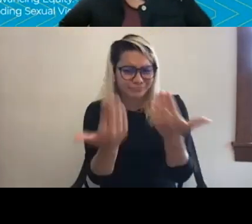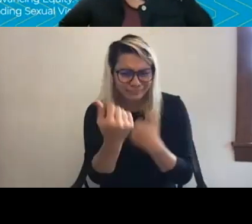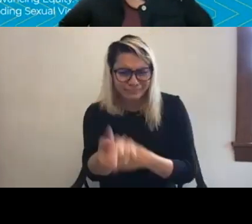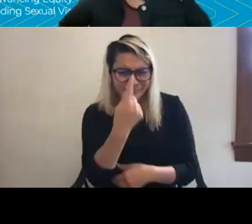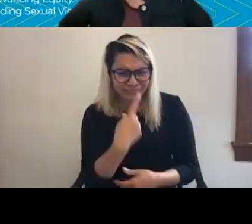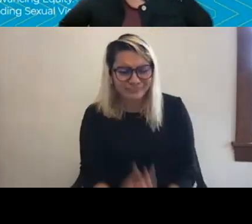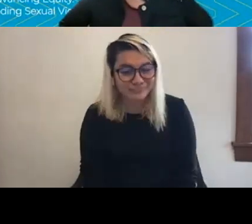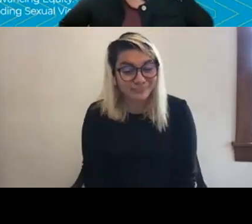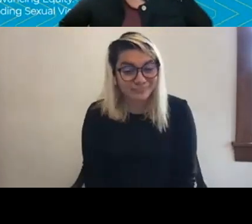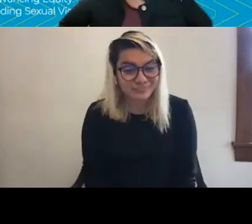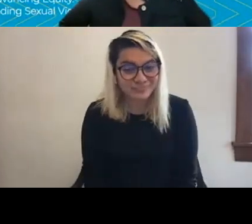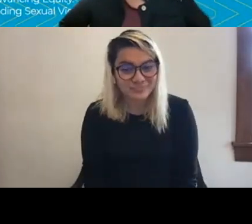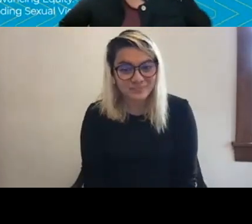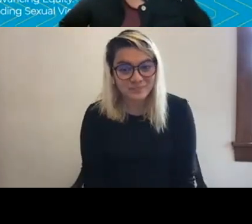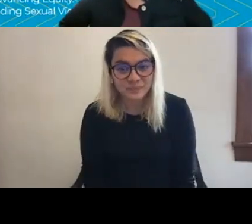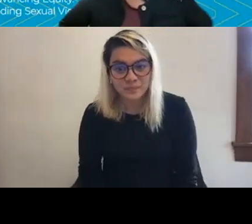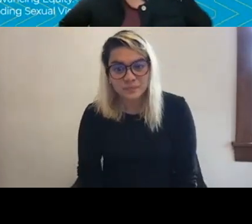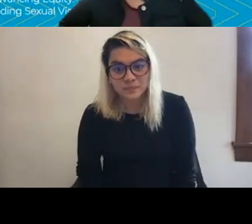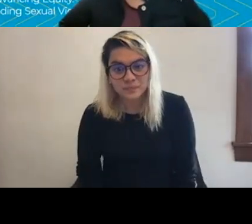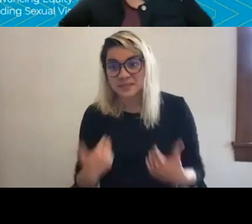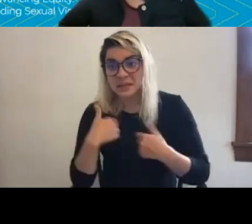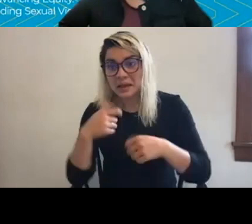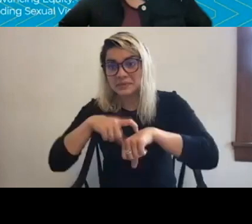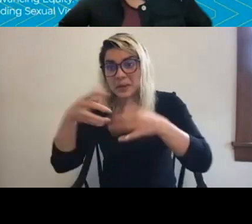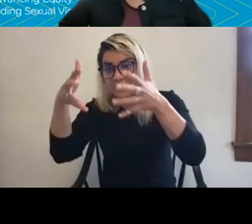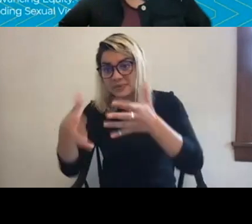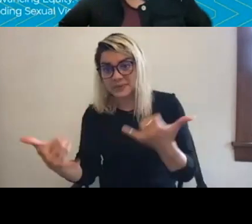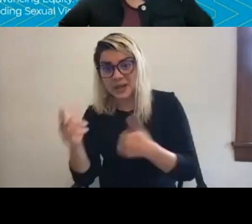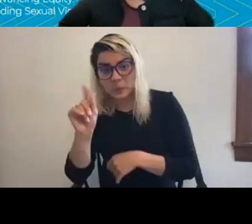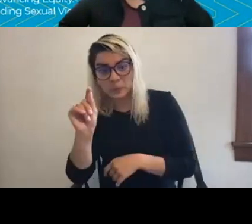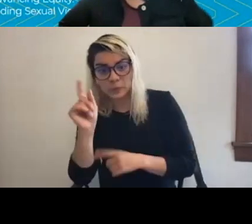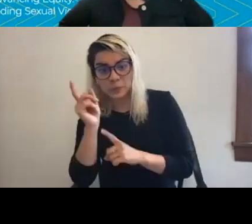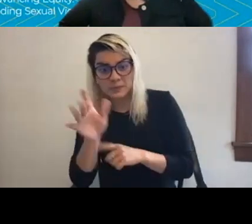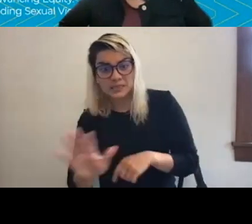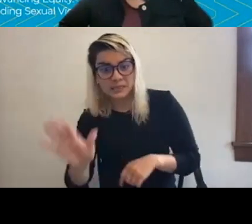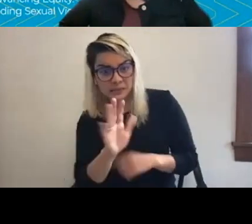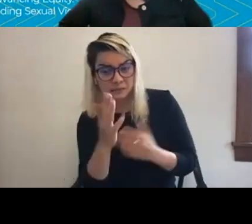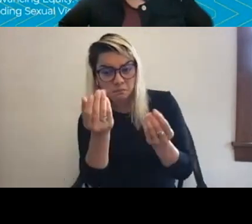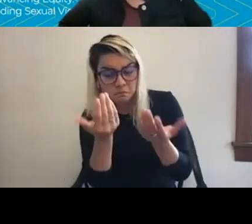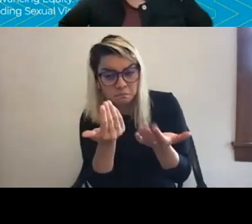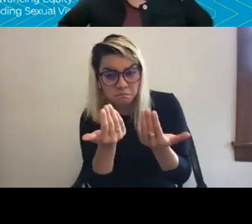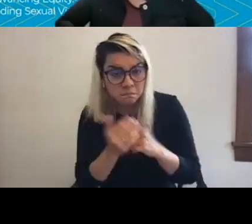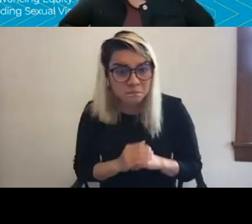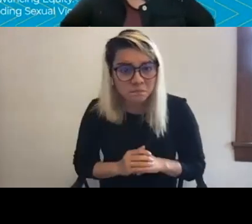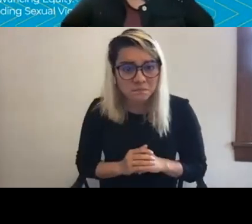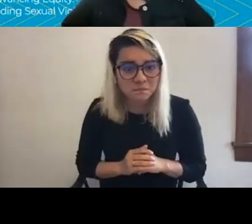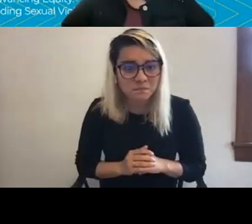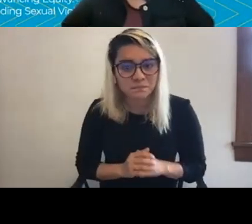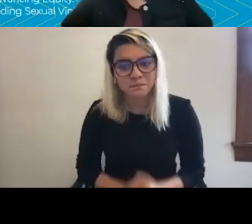a little bit more time on the clock to do that. So yeah, tell us what you think.